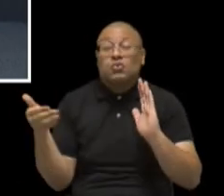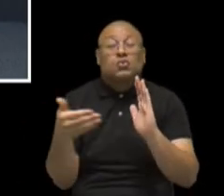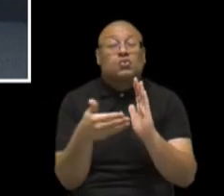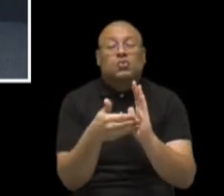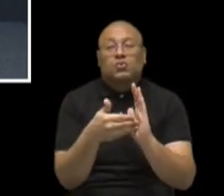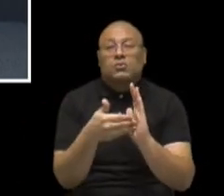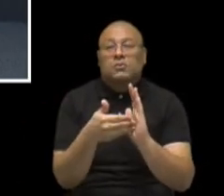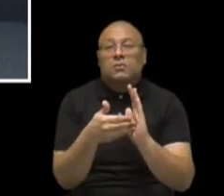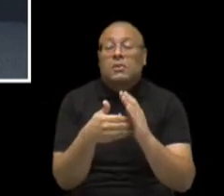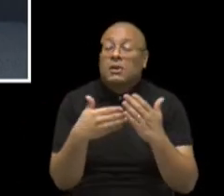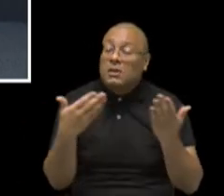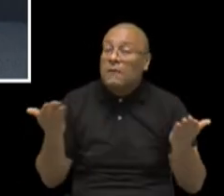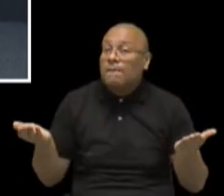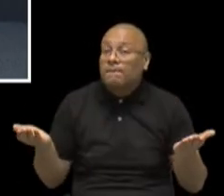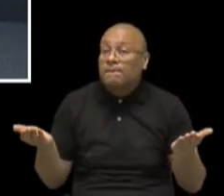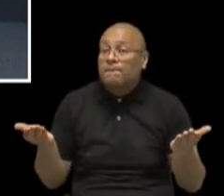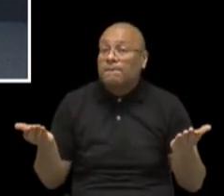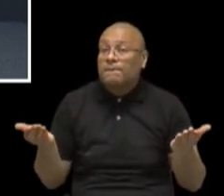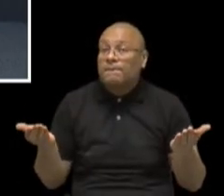And so